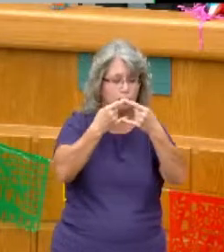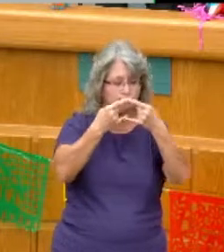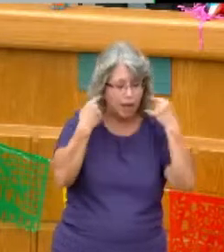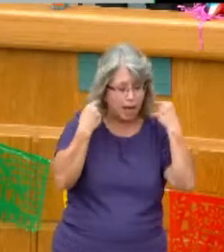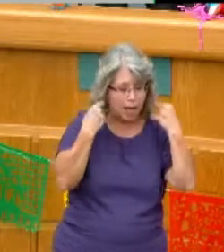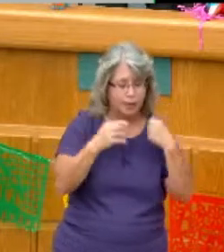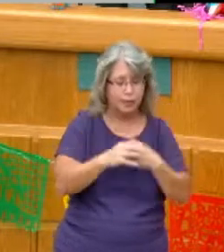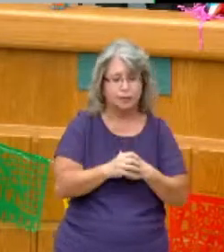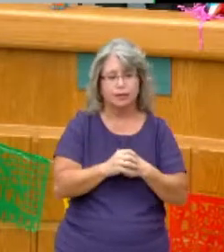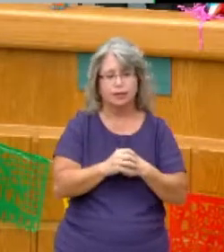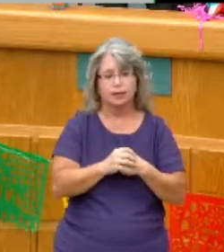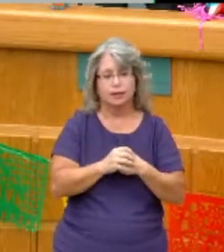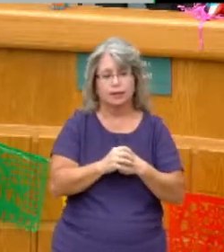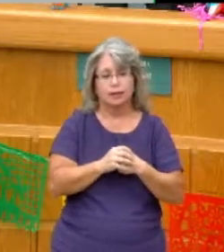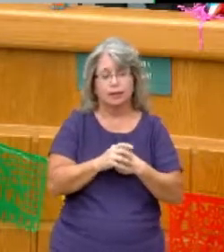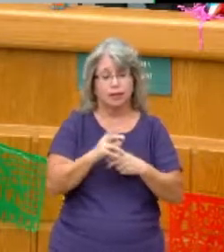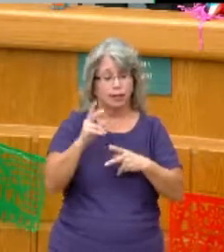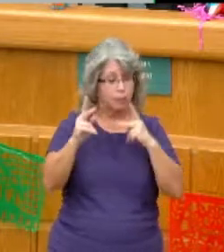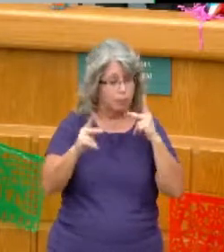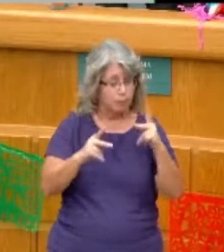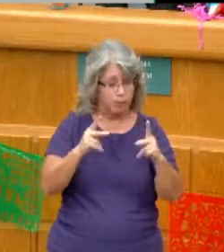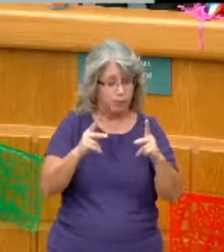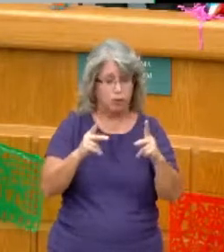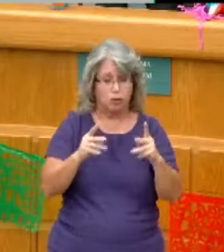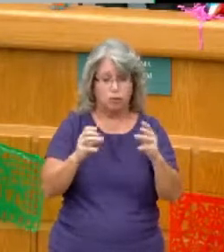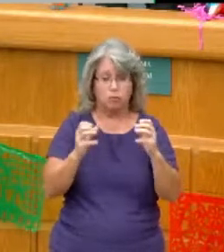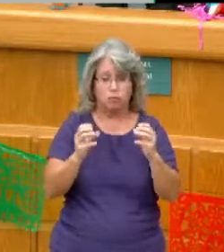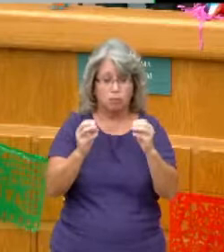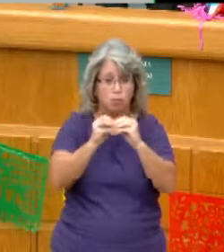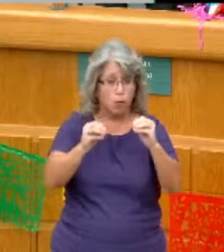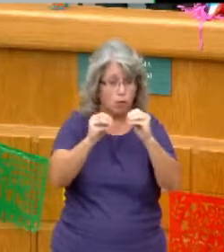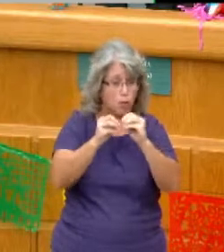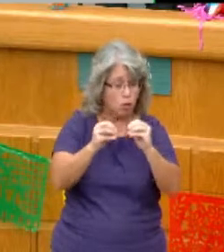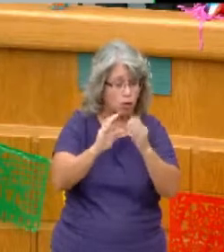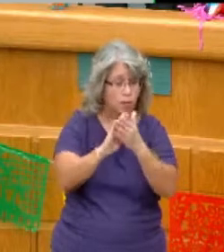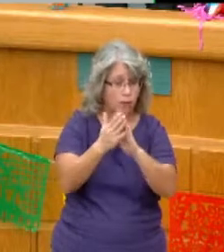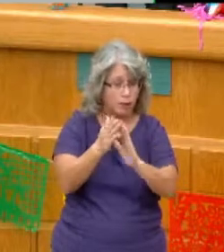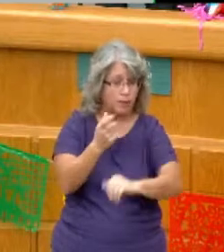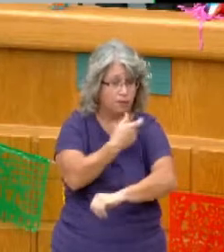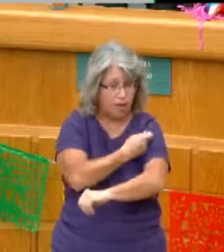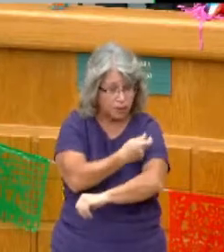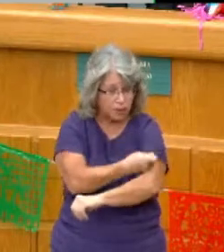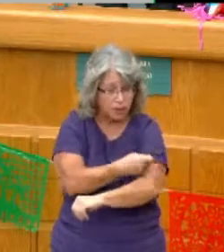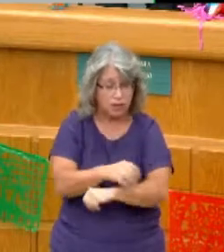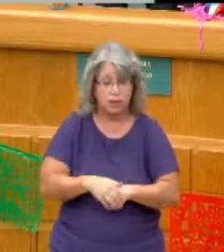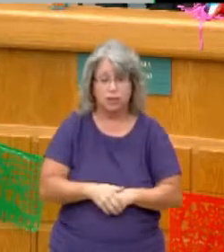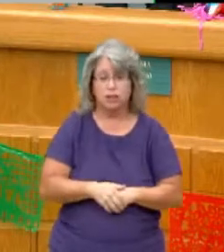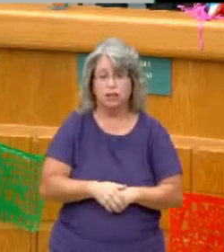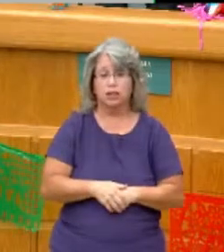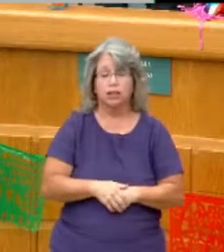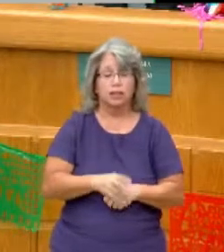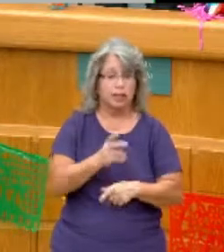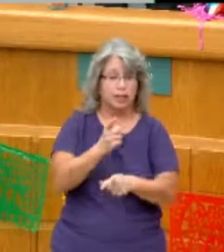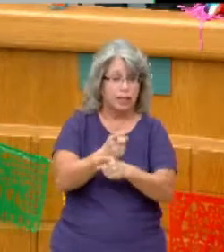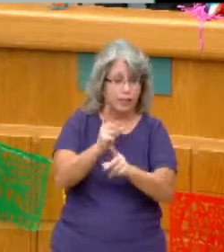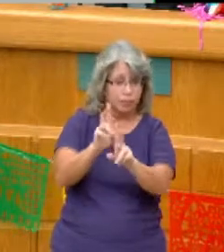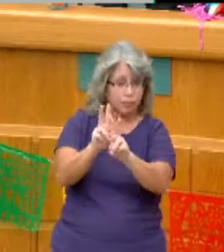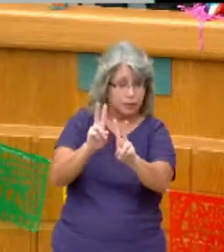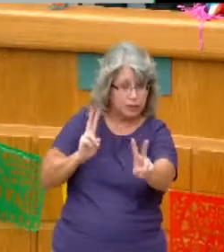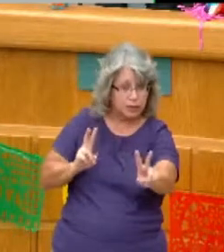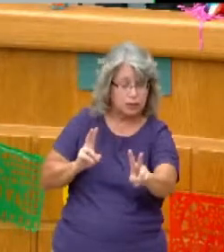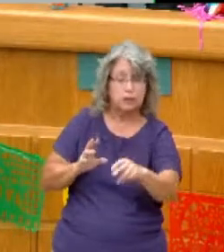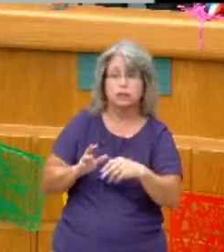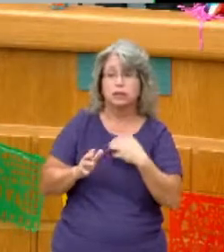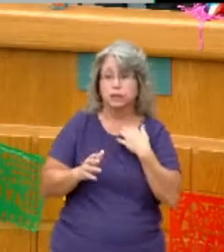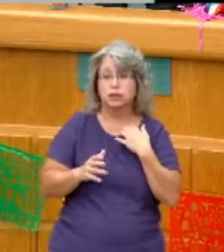been vaccinated, continue to get vaccinated, and we social distance and do the things that we're doing to slow down the transmission rate. This should continue